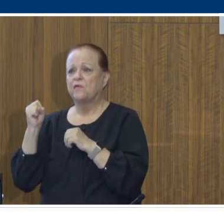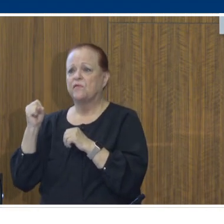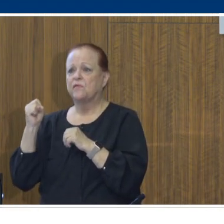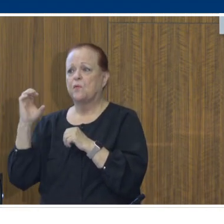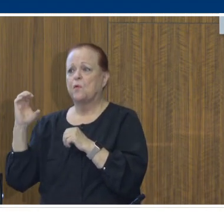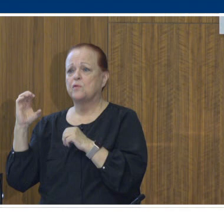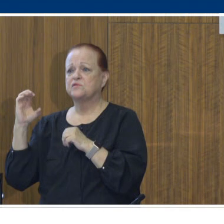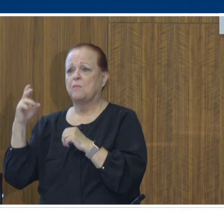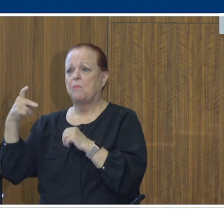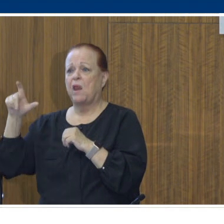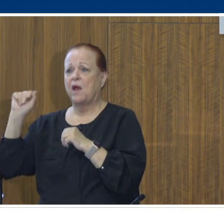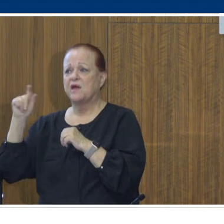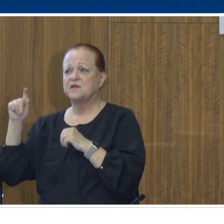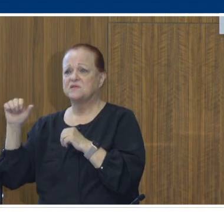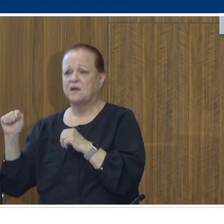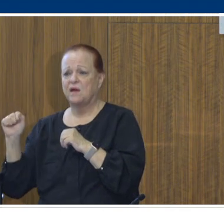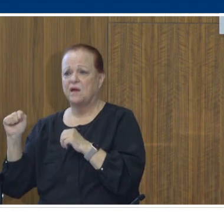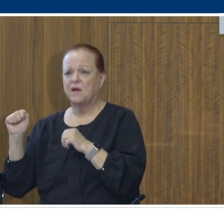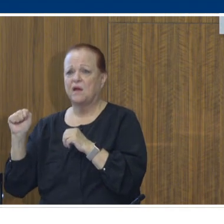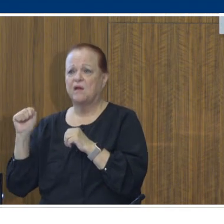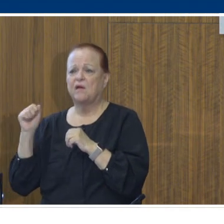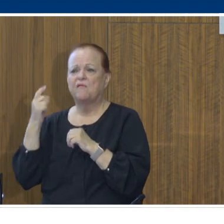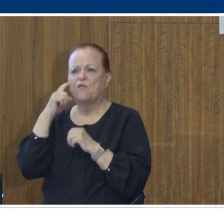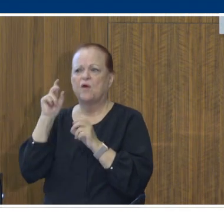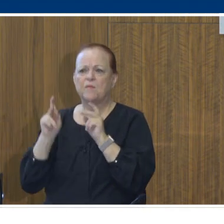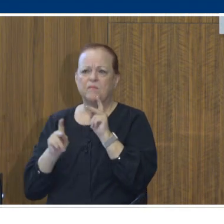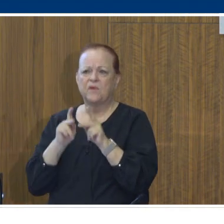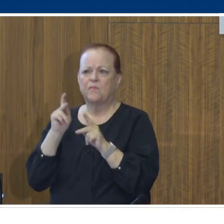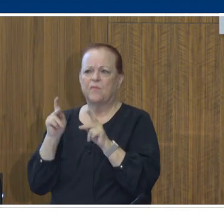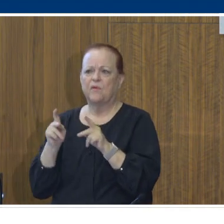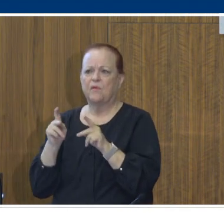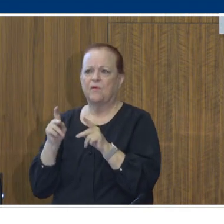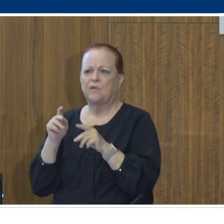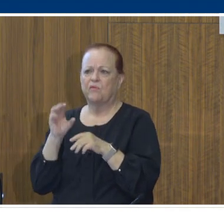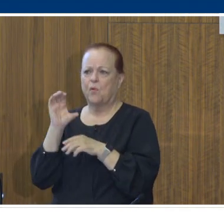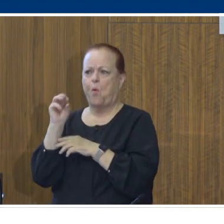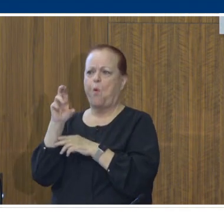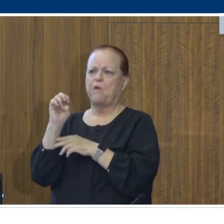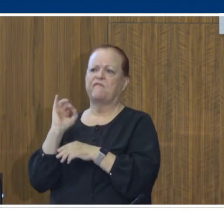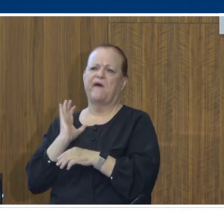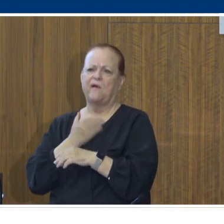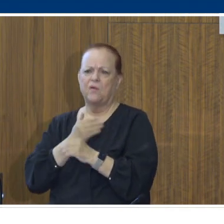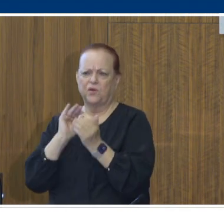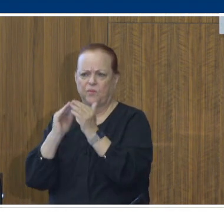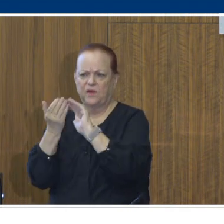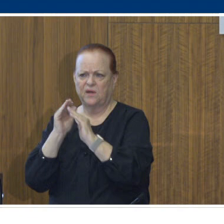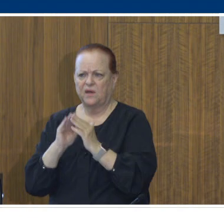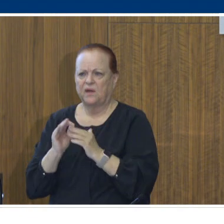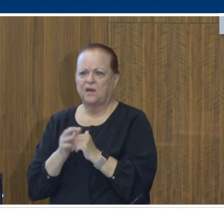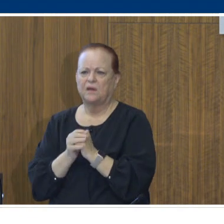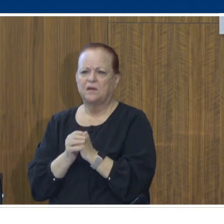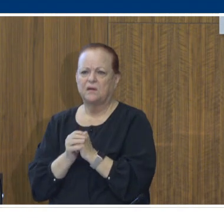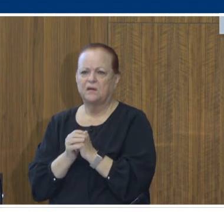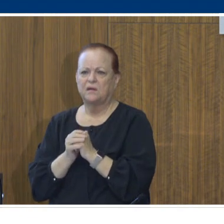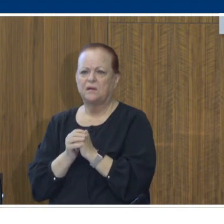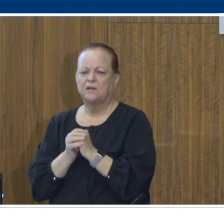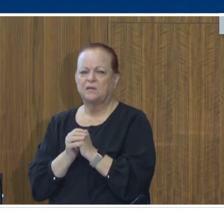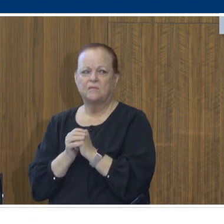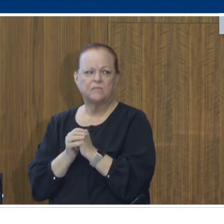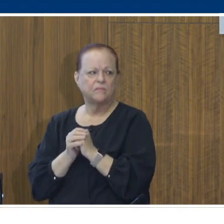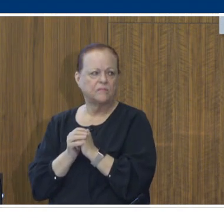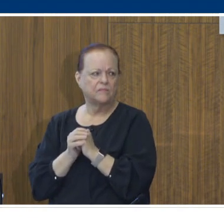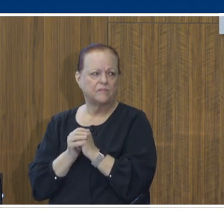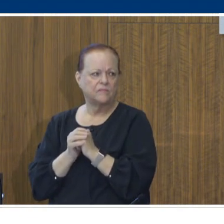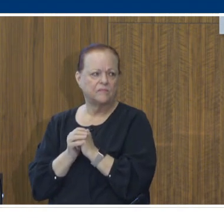than prioritizing marginalized folks who are the pillar of our community. But now more than ever, it's time for this to change, especially